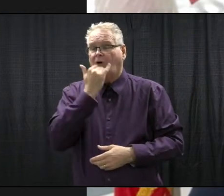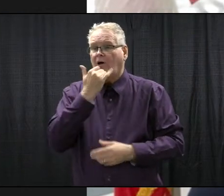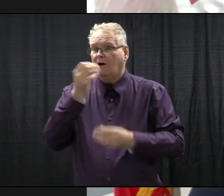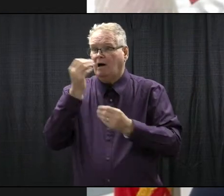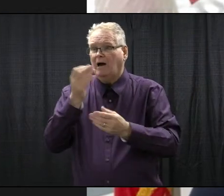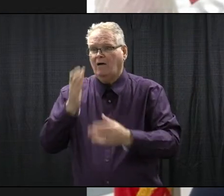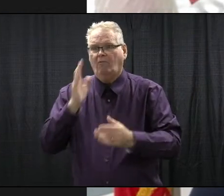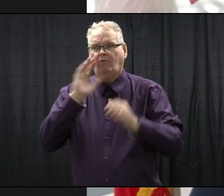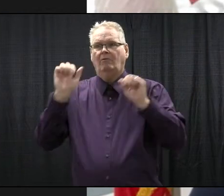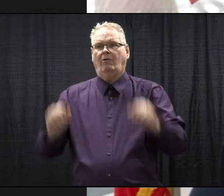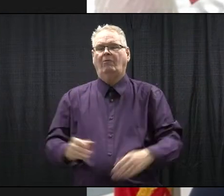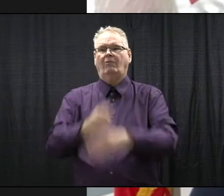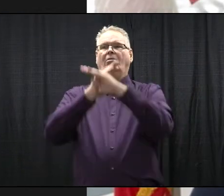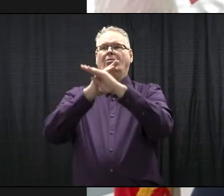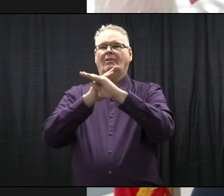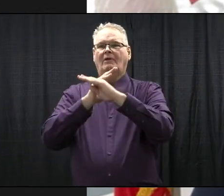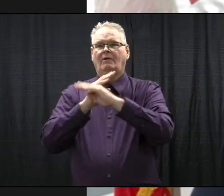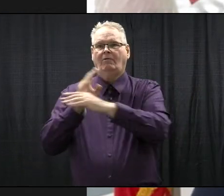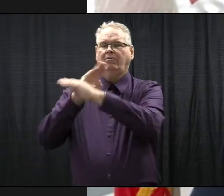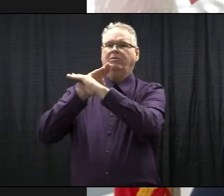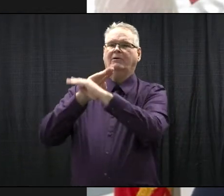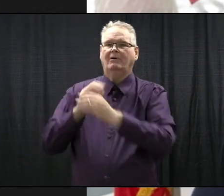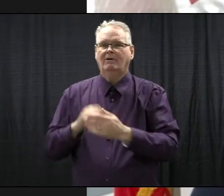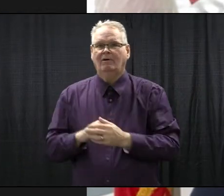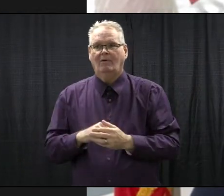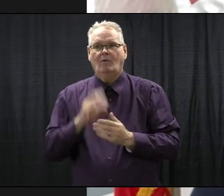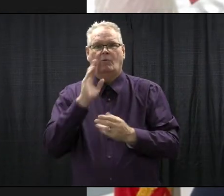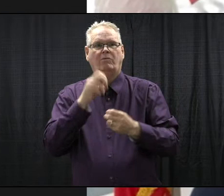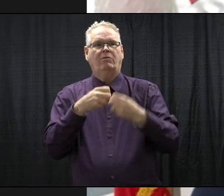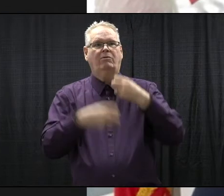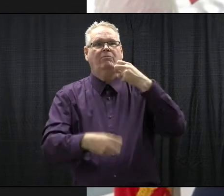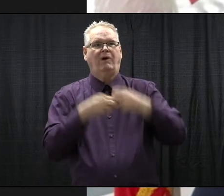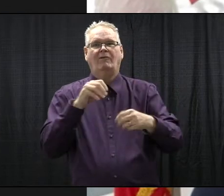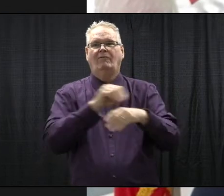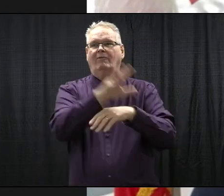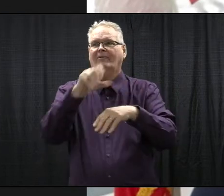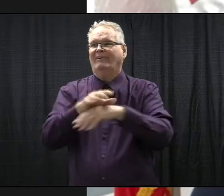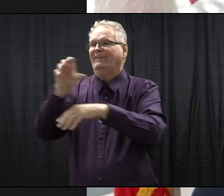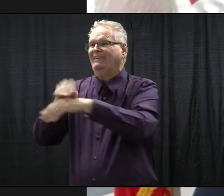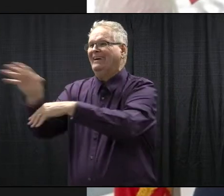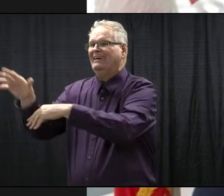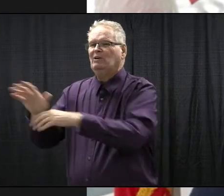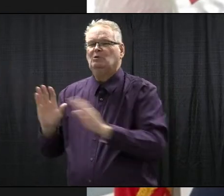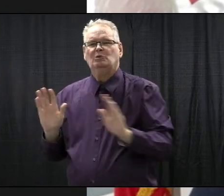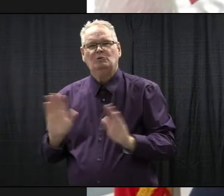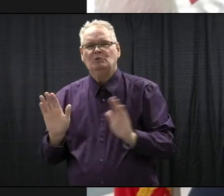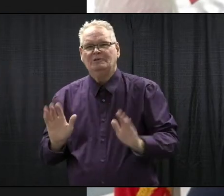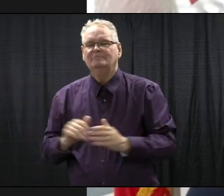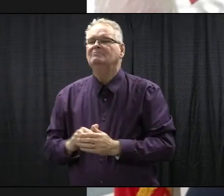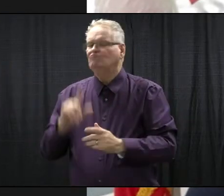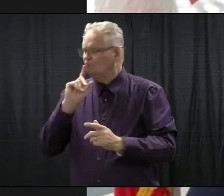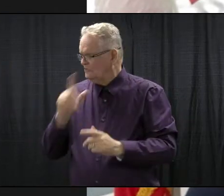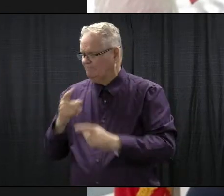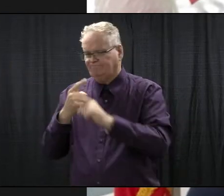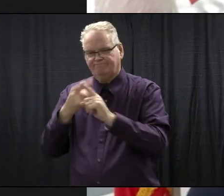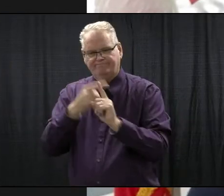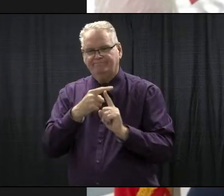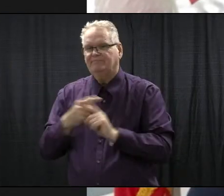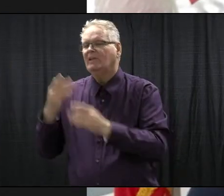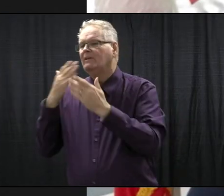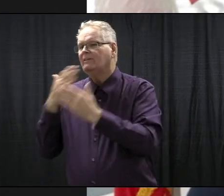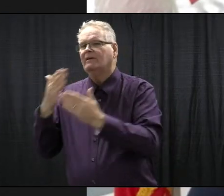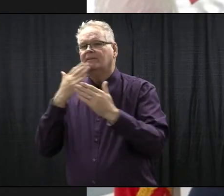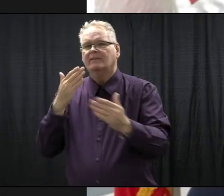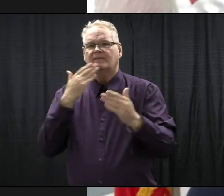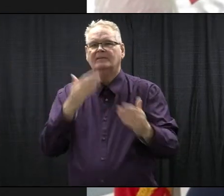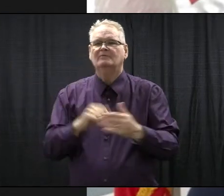best protection. And so on behalf of the panel, I wanted to thank the media outlets for doing their part in ensuring that the